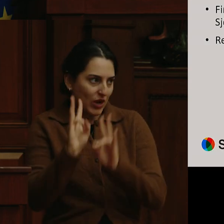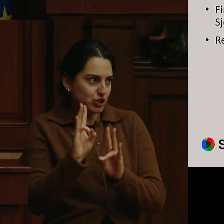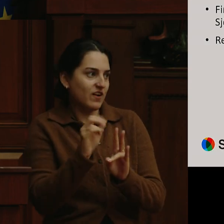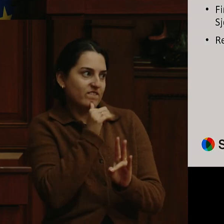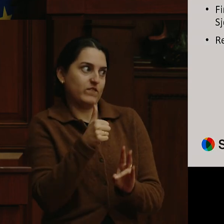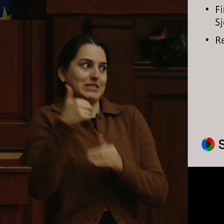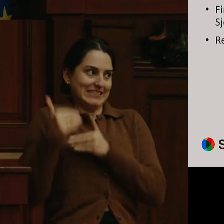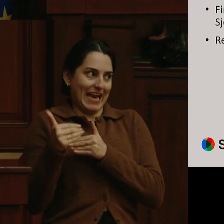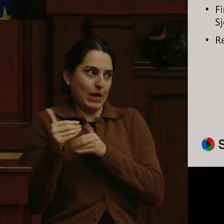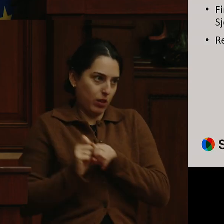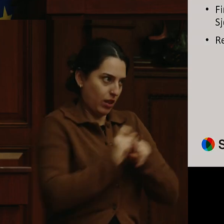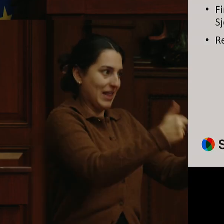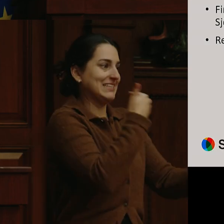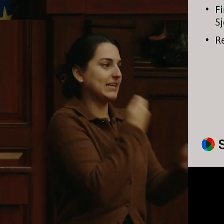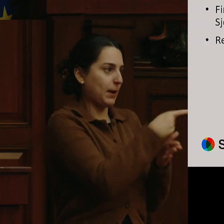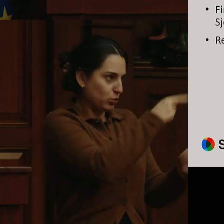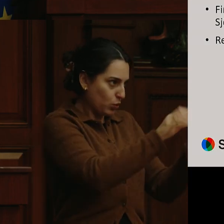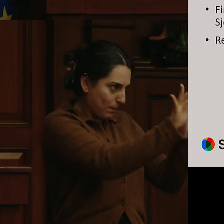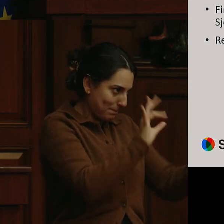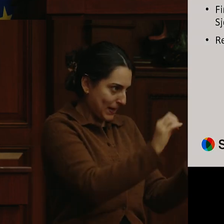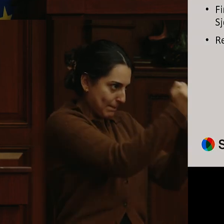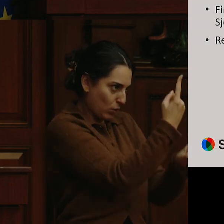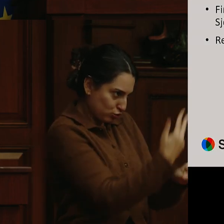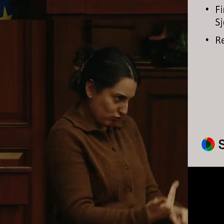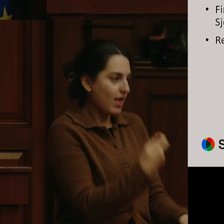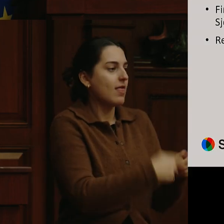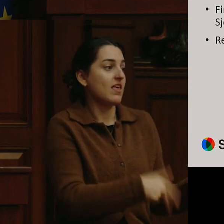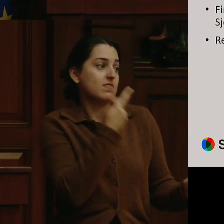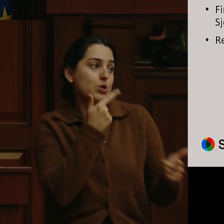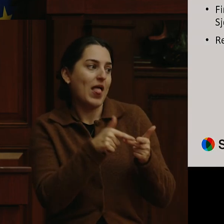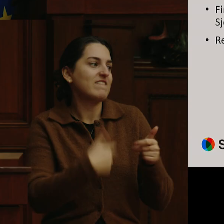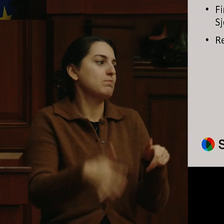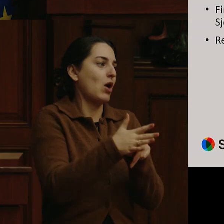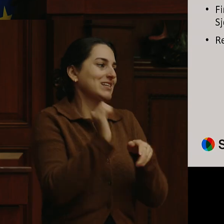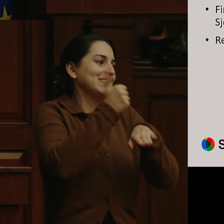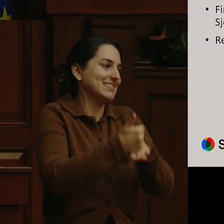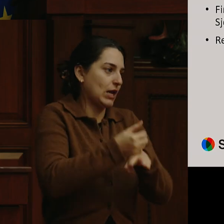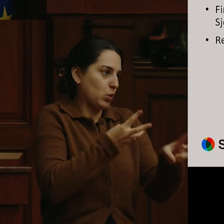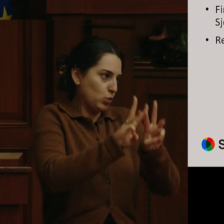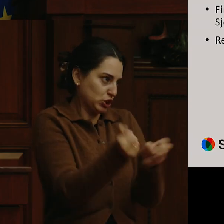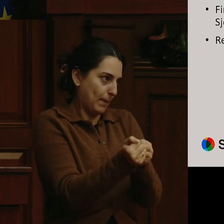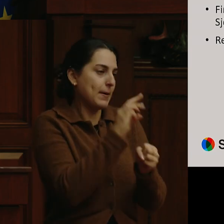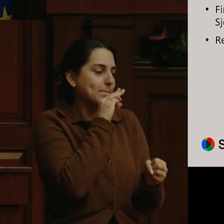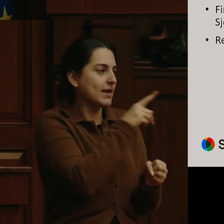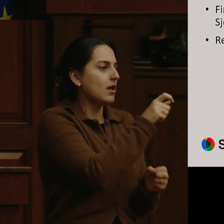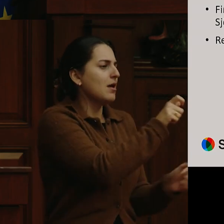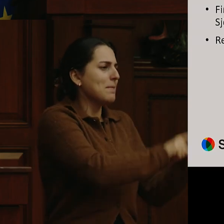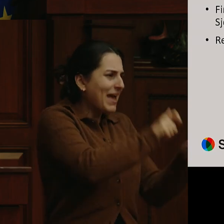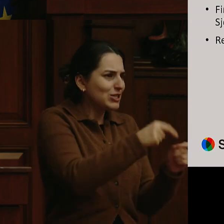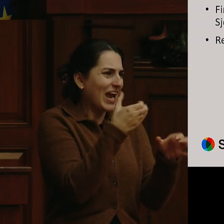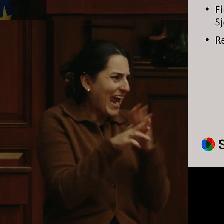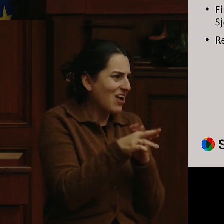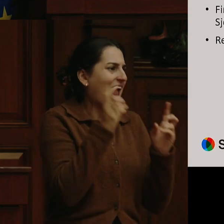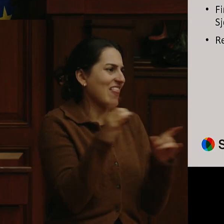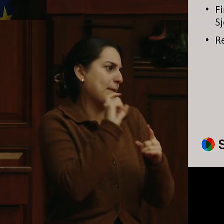first stage. And then finally, we'll hold a priority setting workshop where equal numbers of patients, carers and